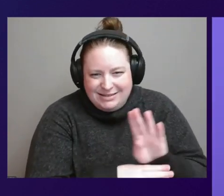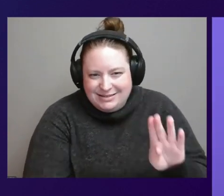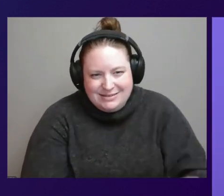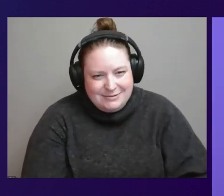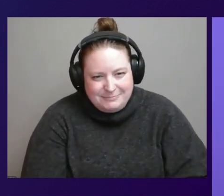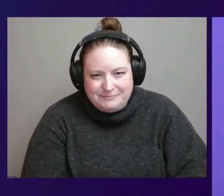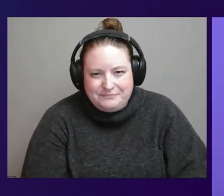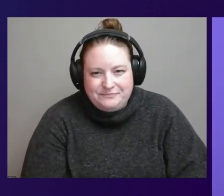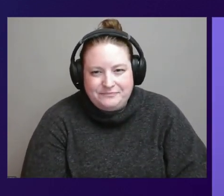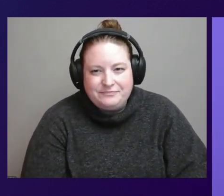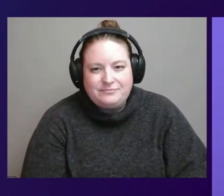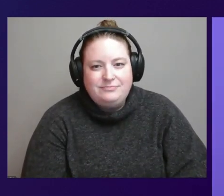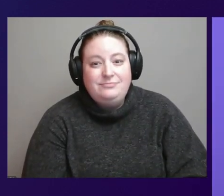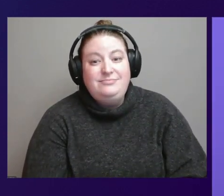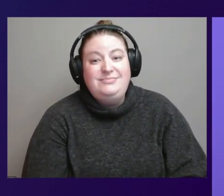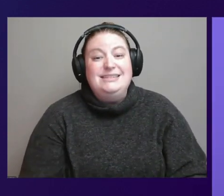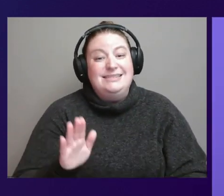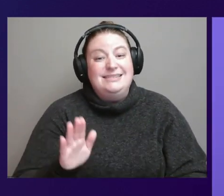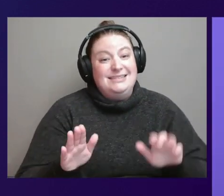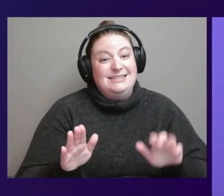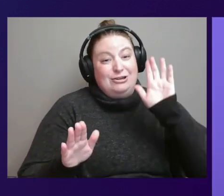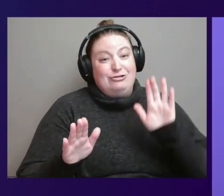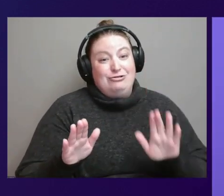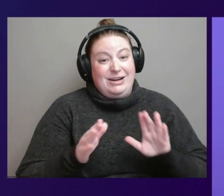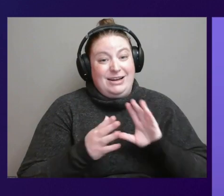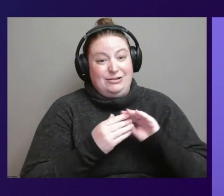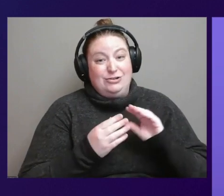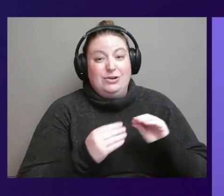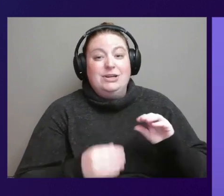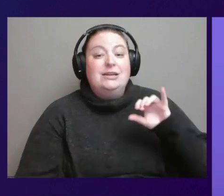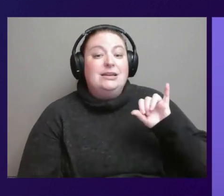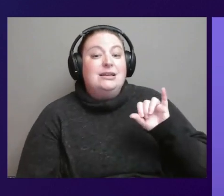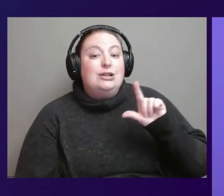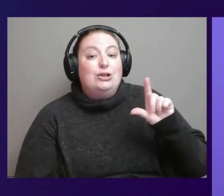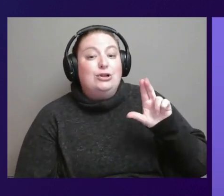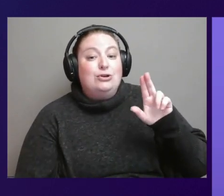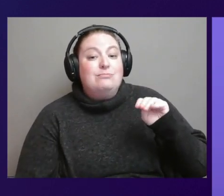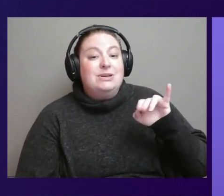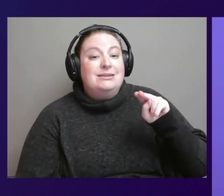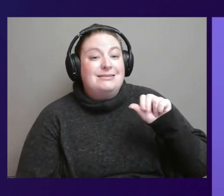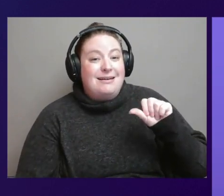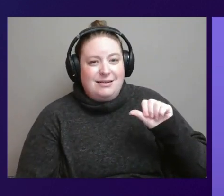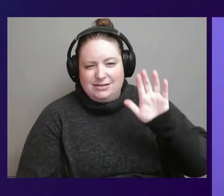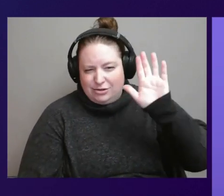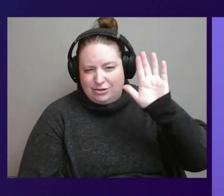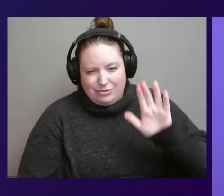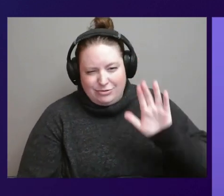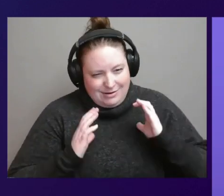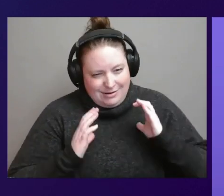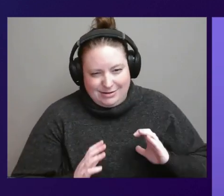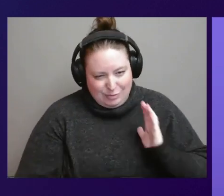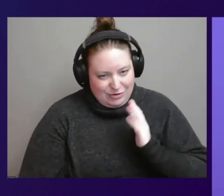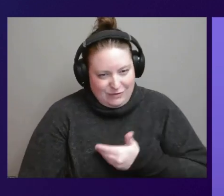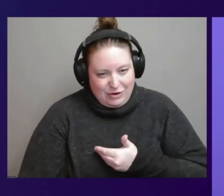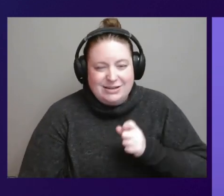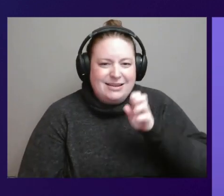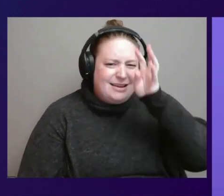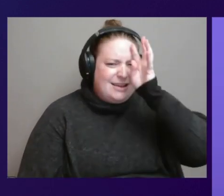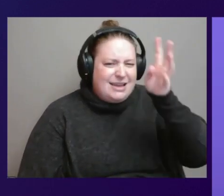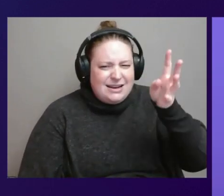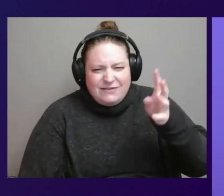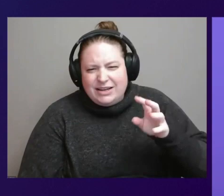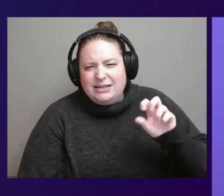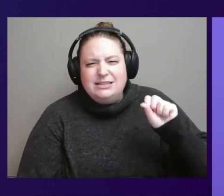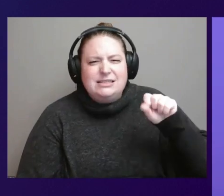This is a great story. Illumina is a terrific customer of ours. Their innovative sequencing and array technologies